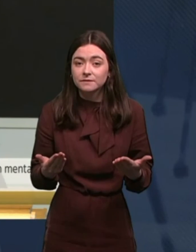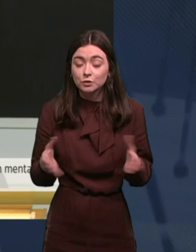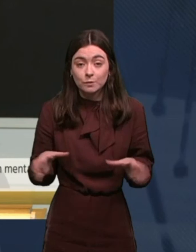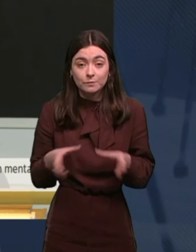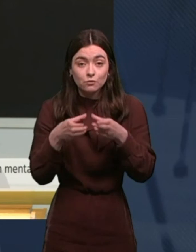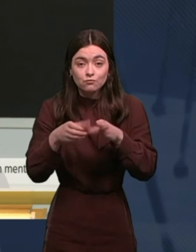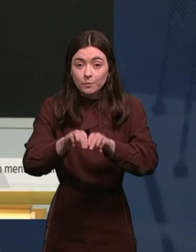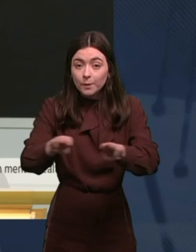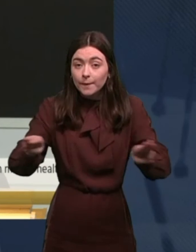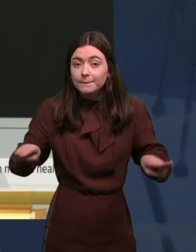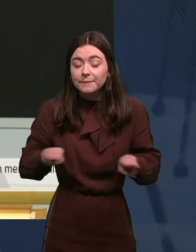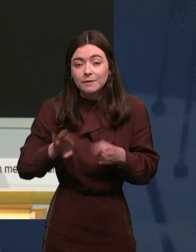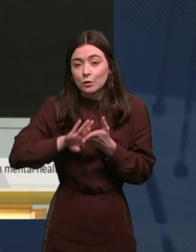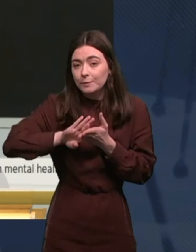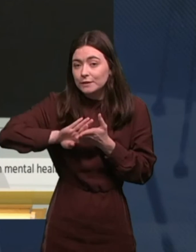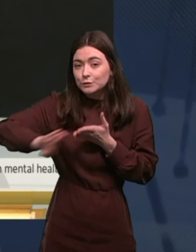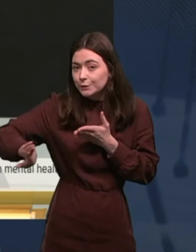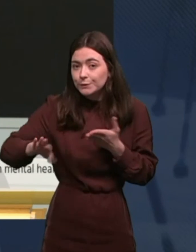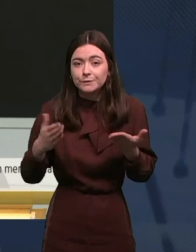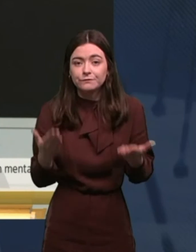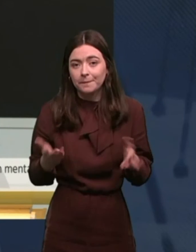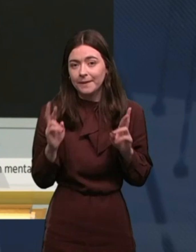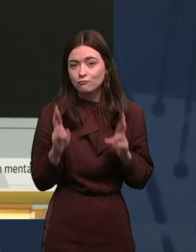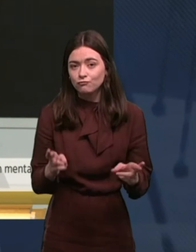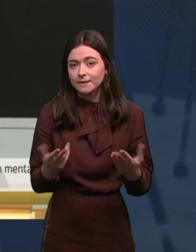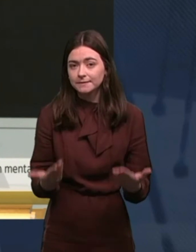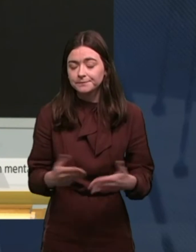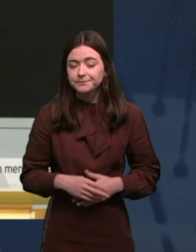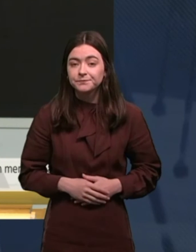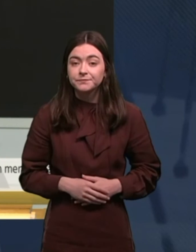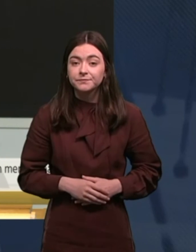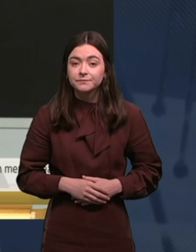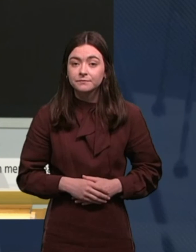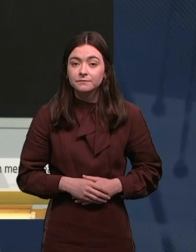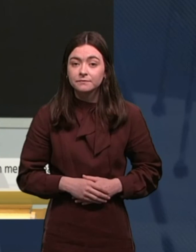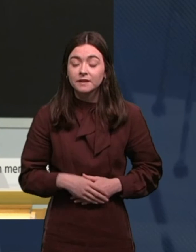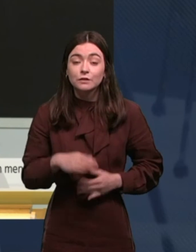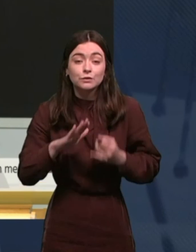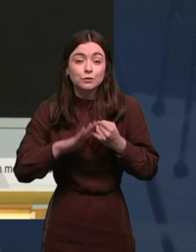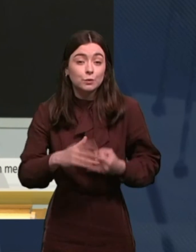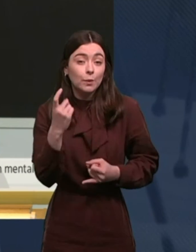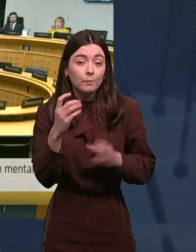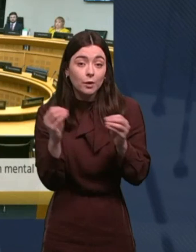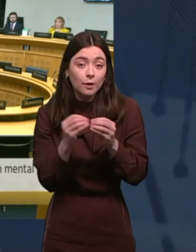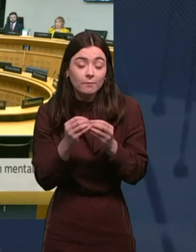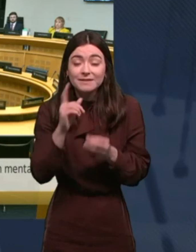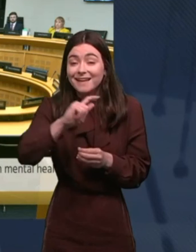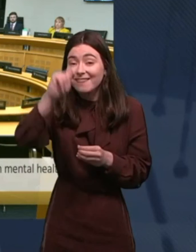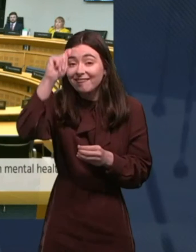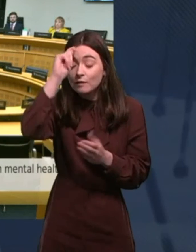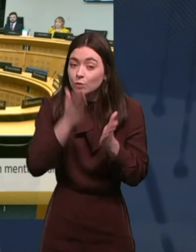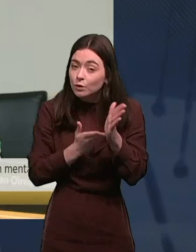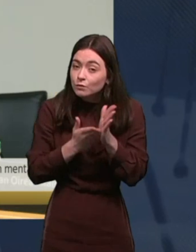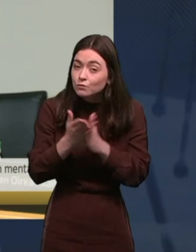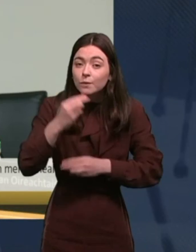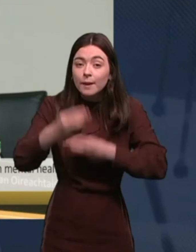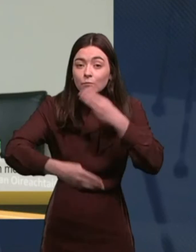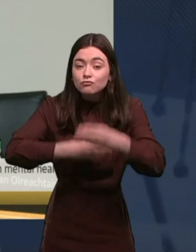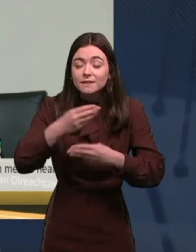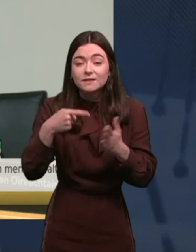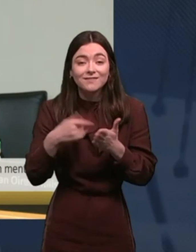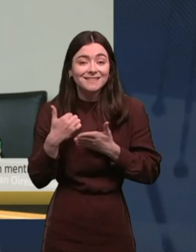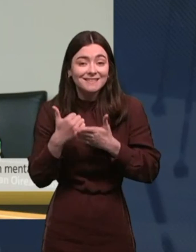of people excluded from that right. Yeah, and just a final comment, I think when we were going through that process of the